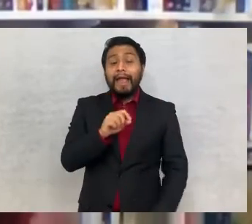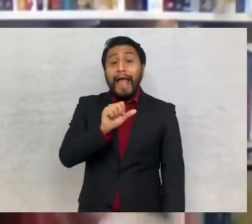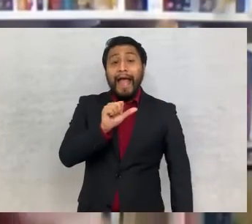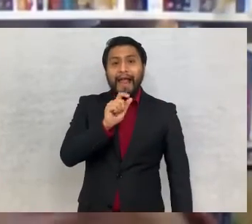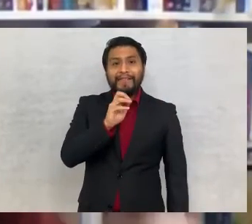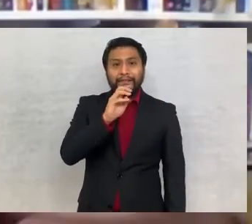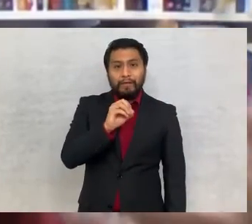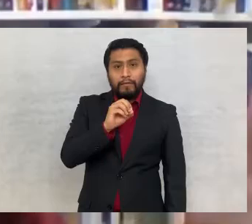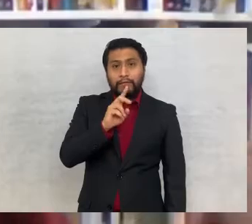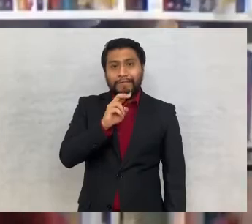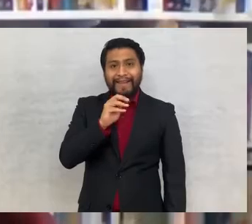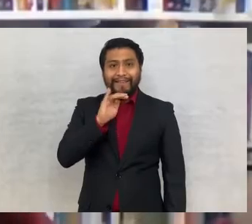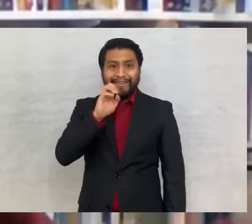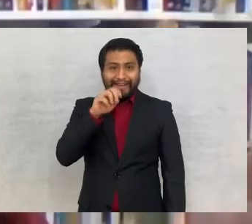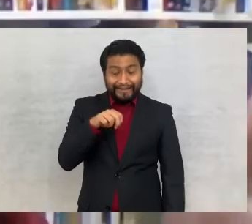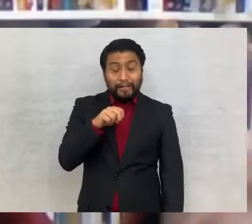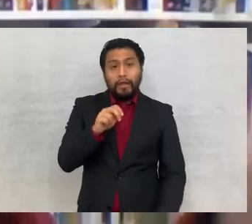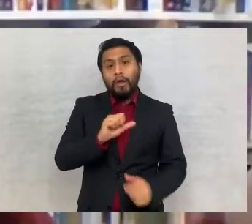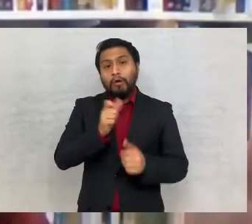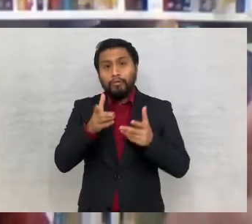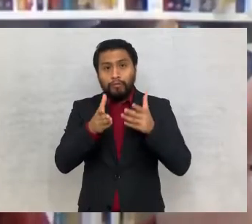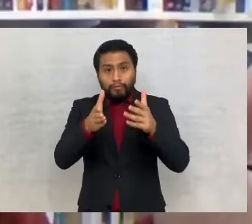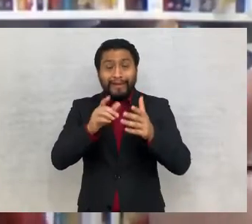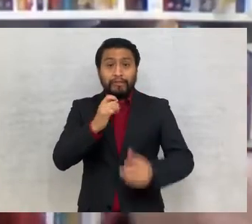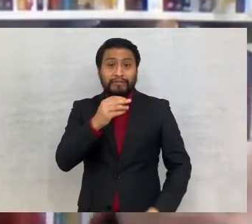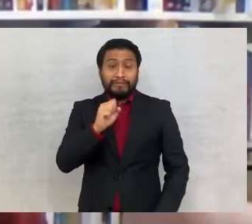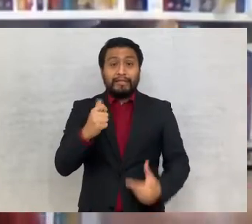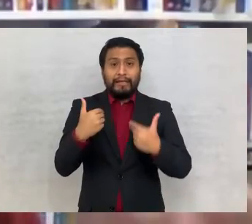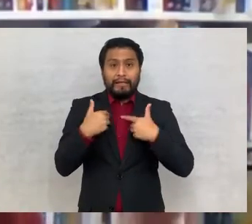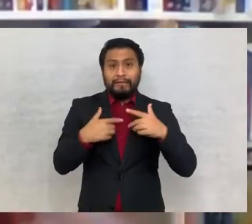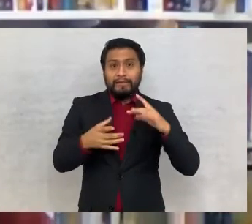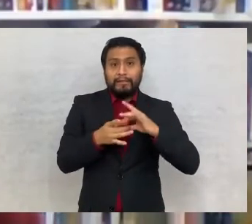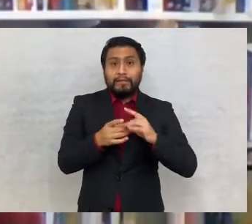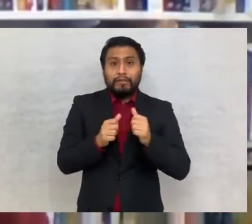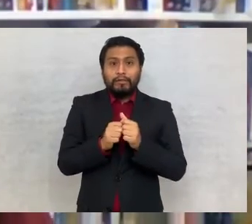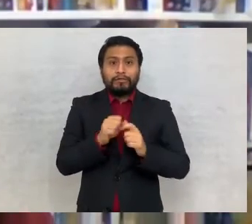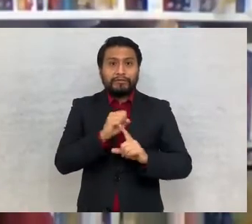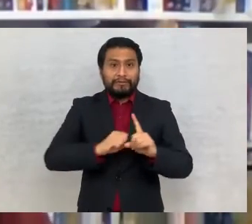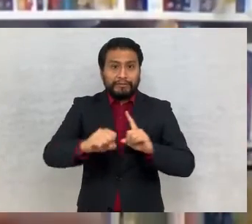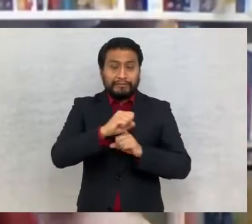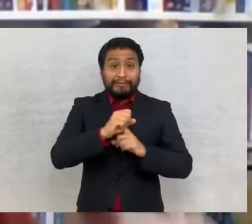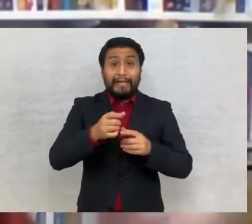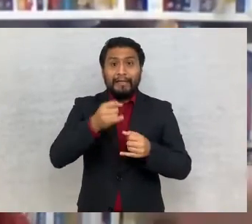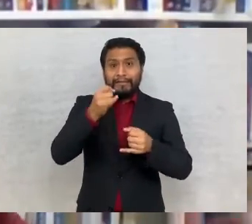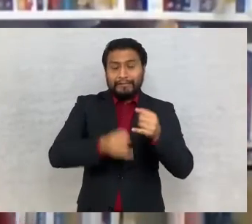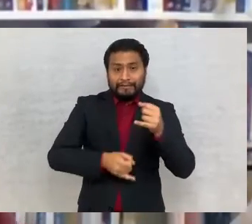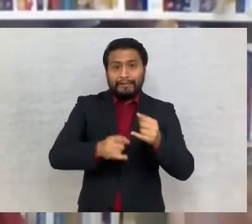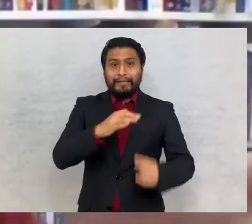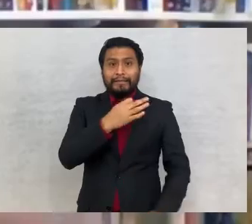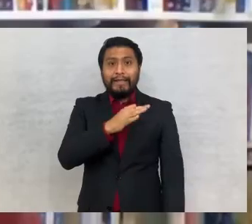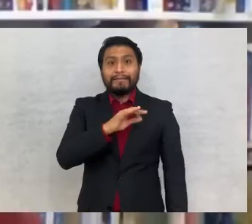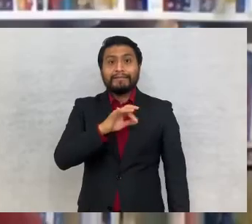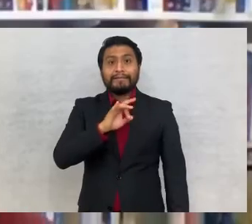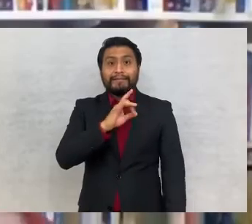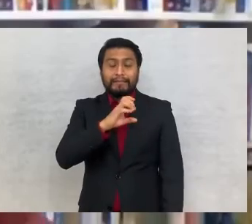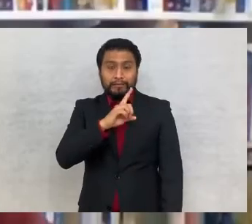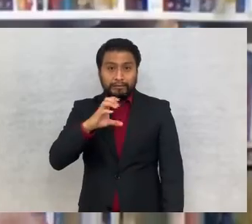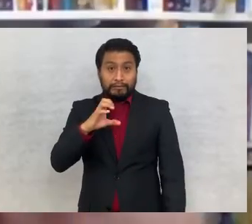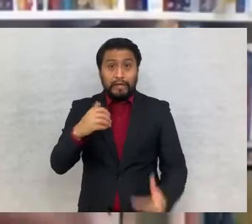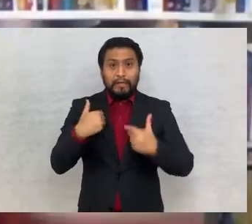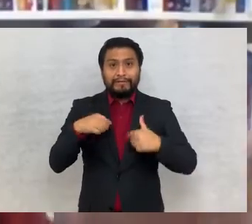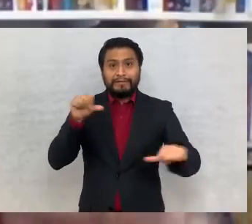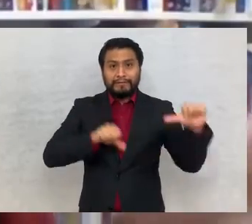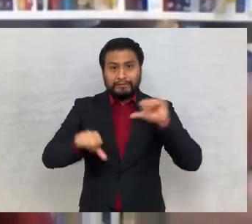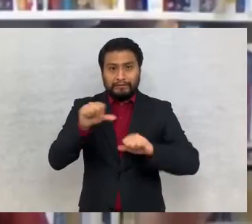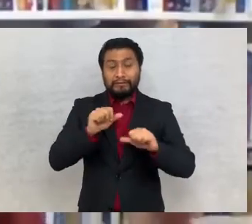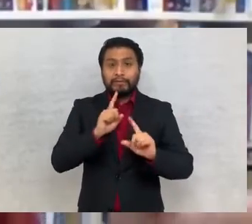Therefore, science had to show those indigenous people as beings removed from history who were nothing but expressions of prehistory, for which there was only